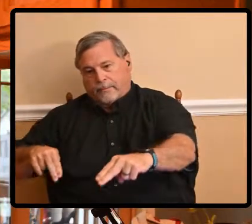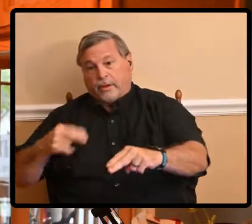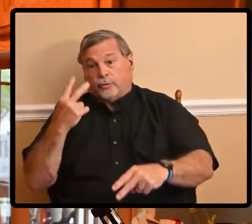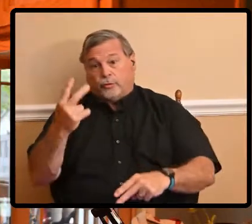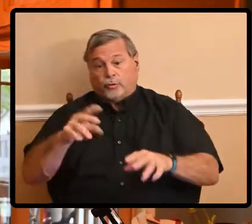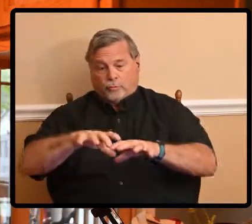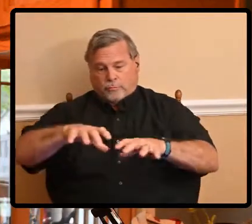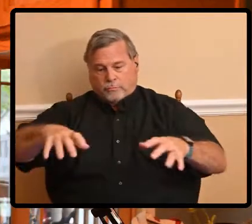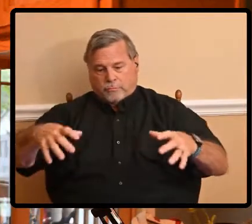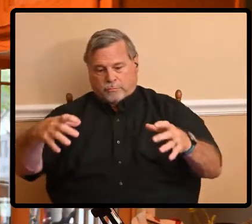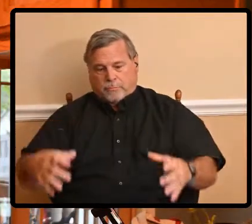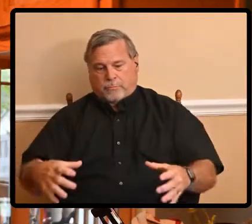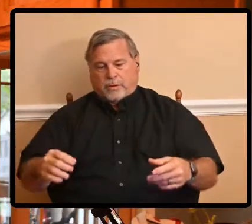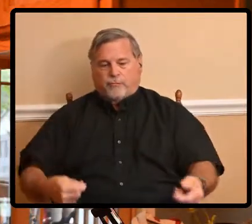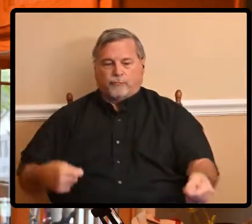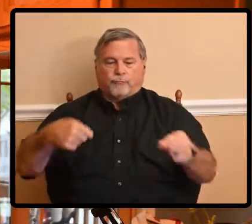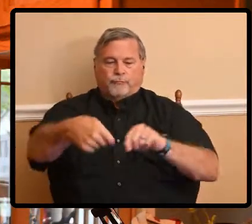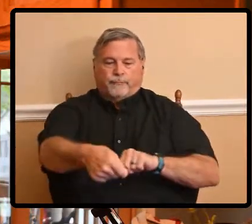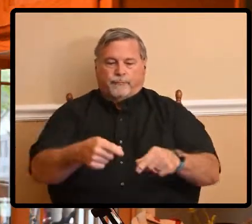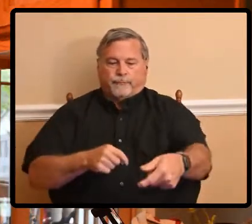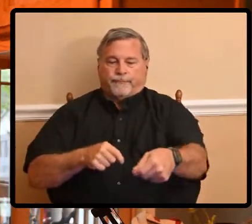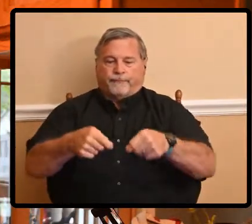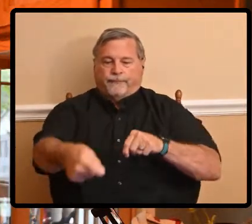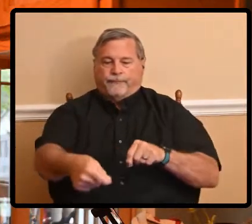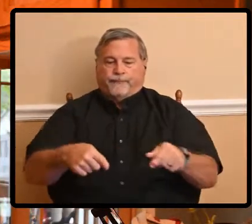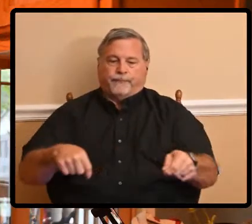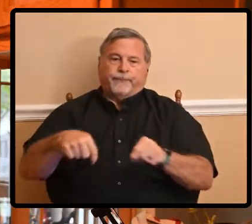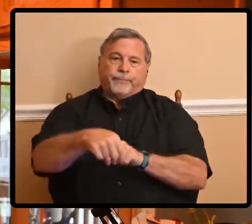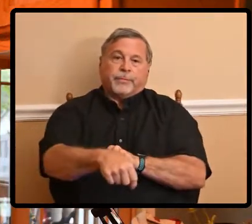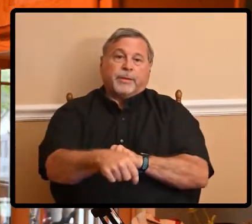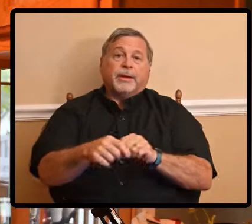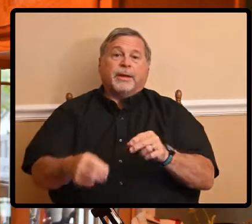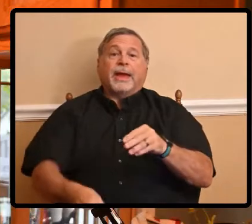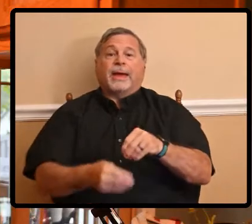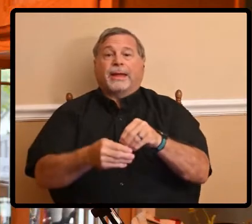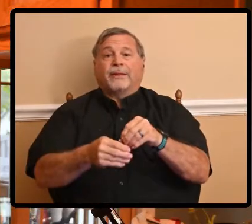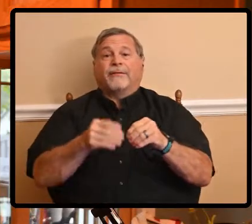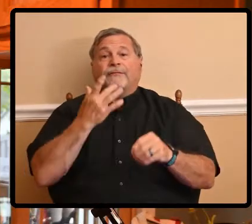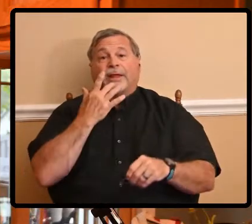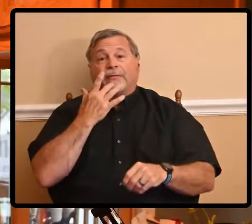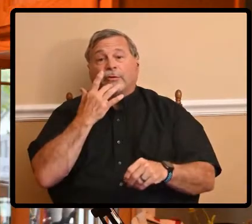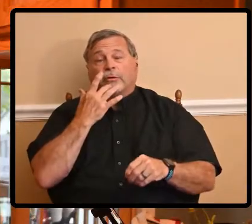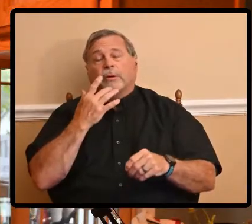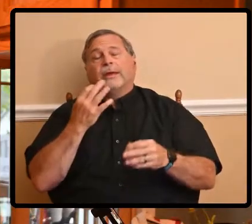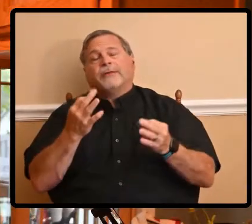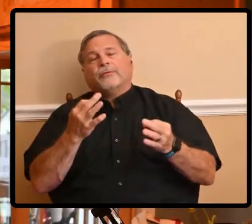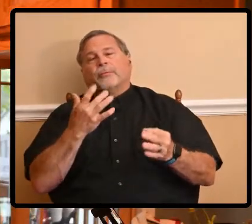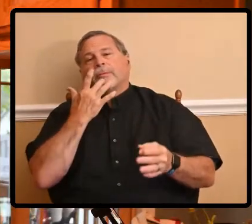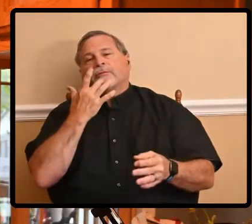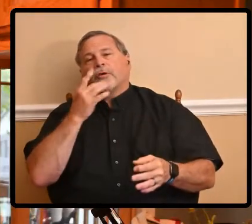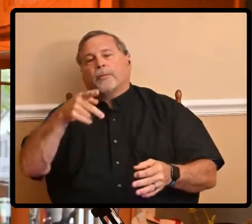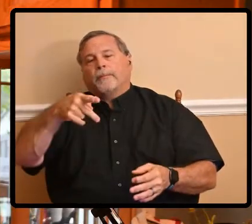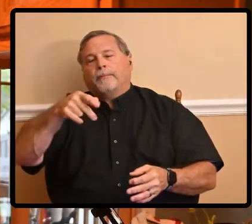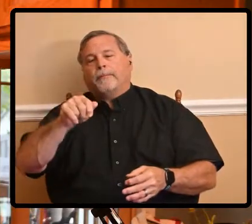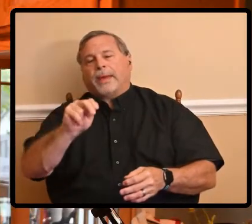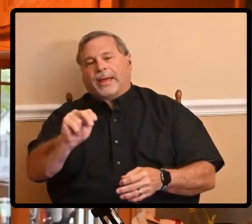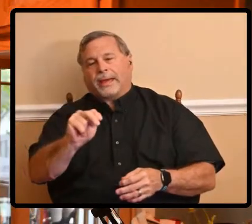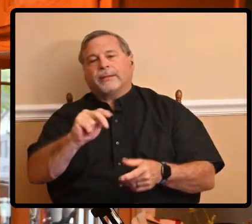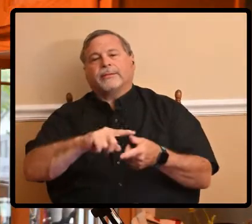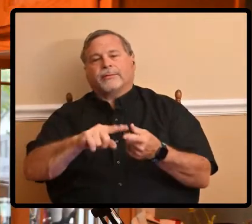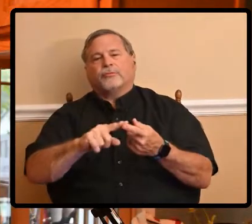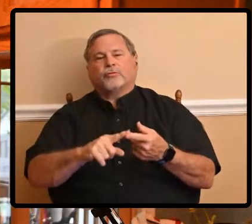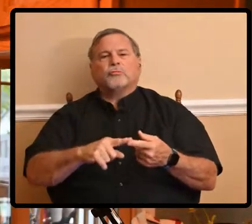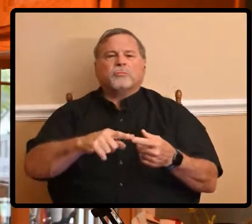okay? Wrap the bacon around it, that'll give it some extra flavor. Now if you want to do these in pans, you could put a little bit of bacon drippings